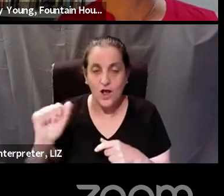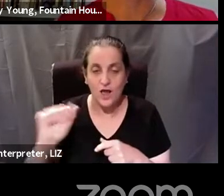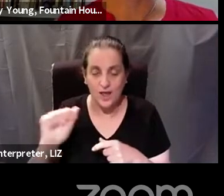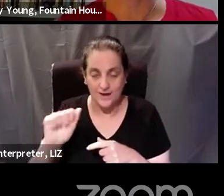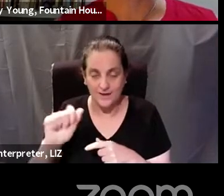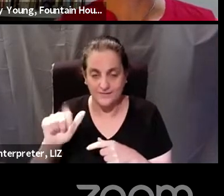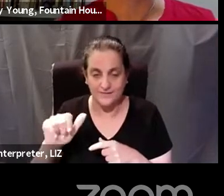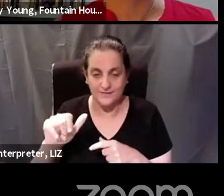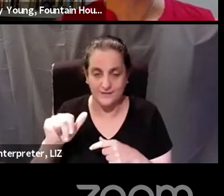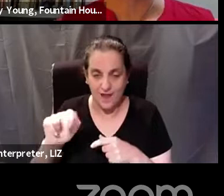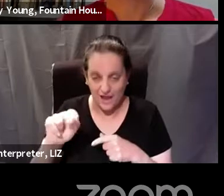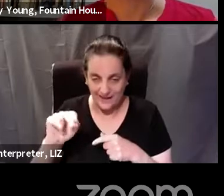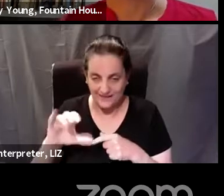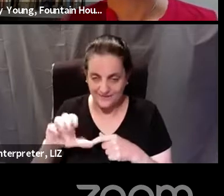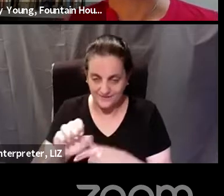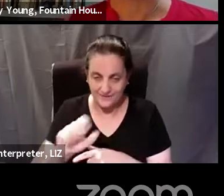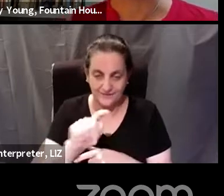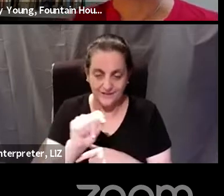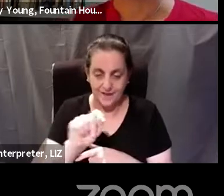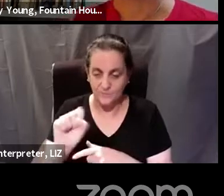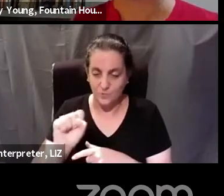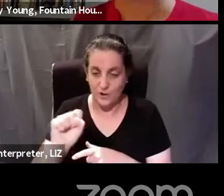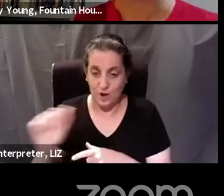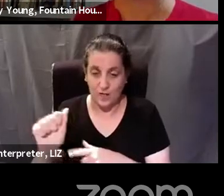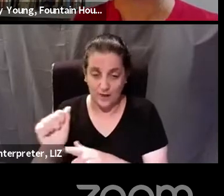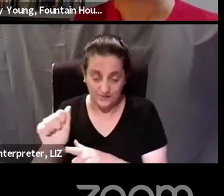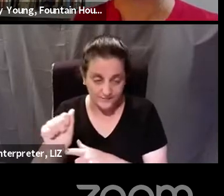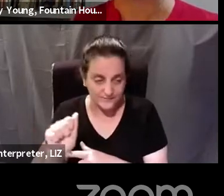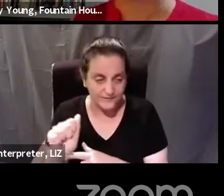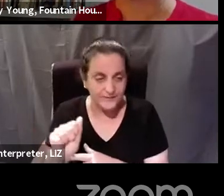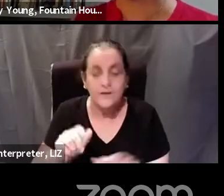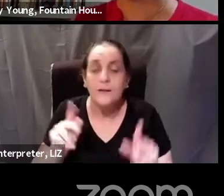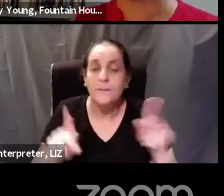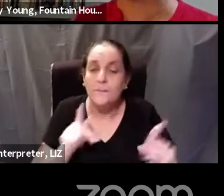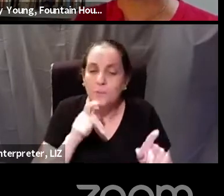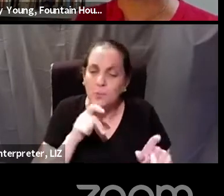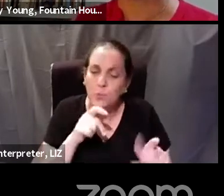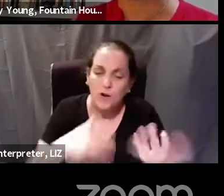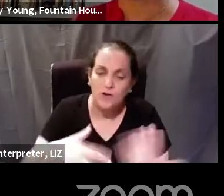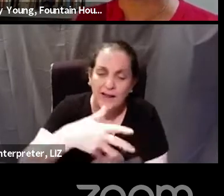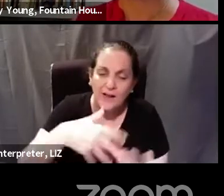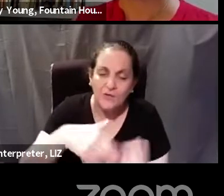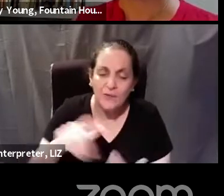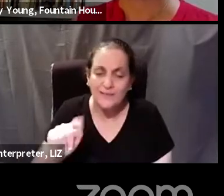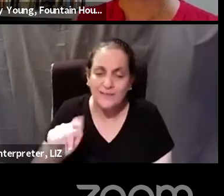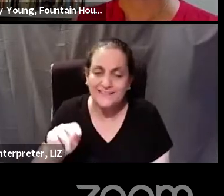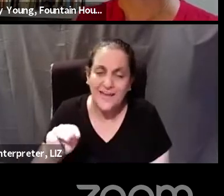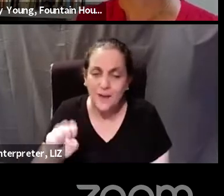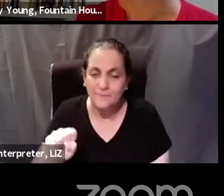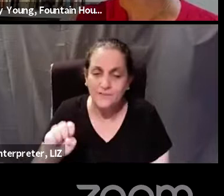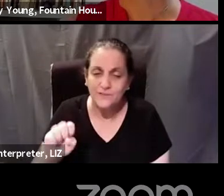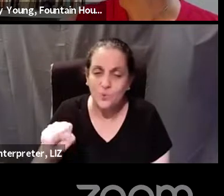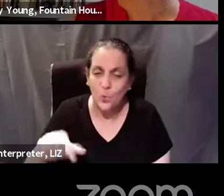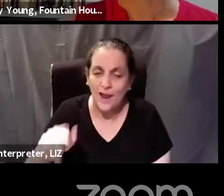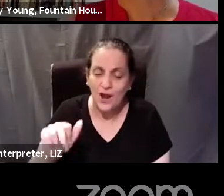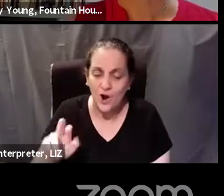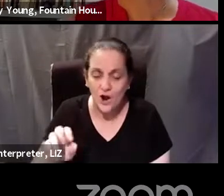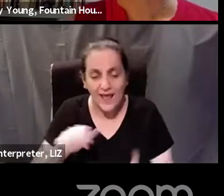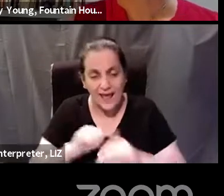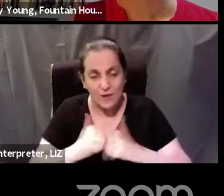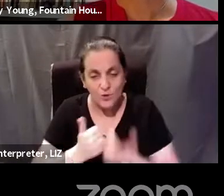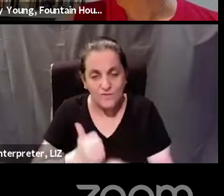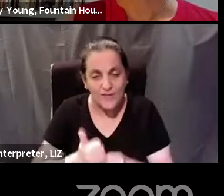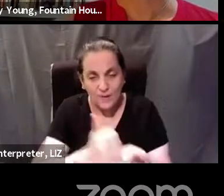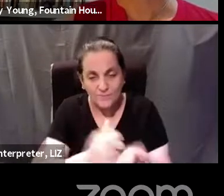to help connect people who are staying in the street in Times Square to permanent housing, and especially